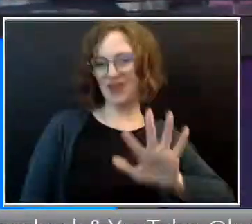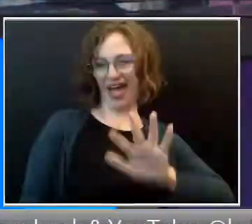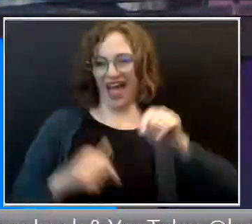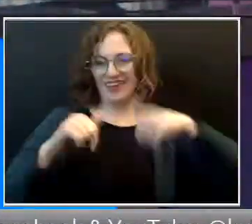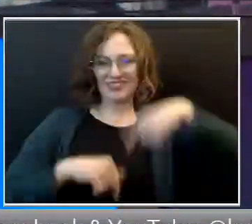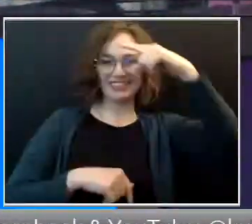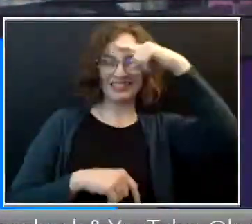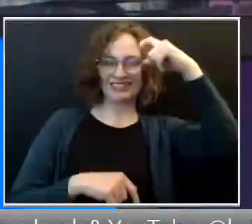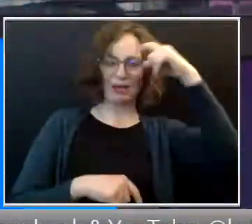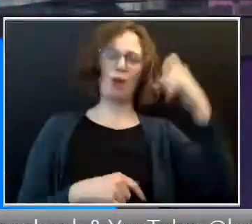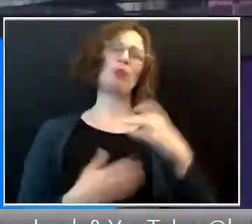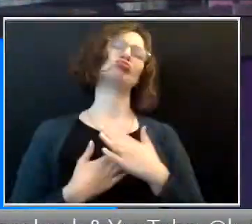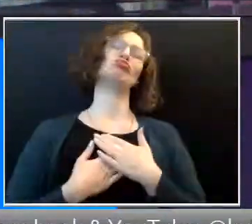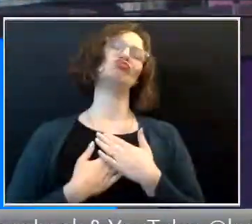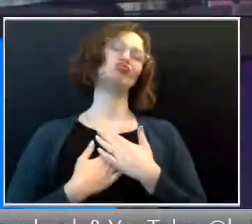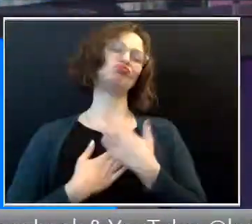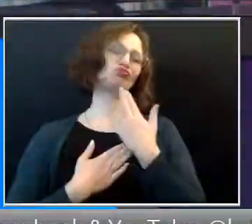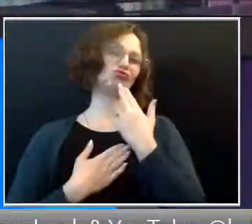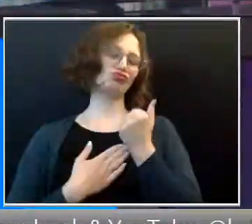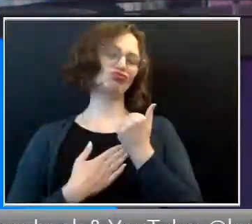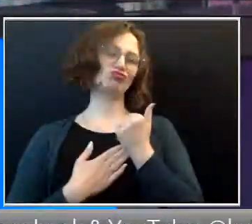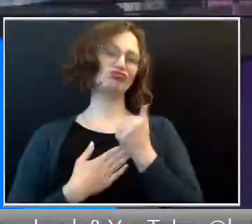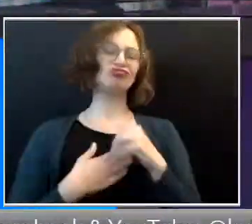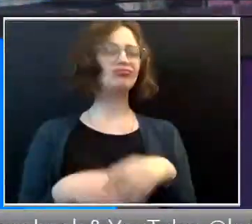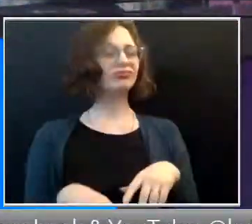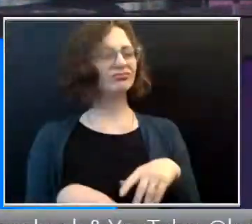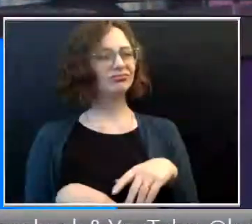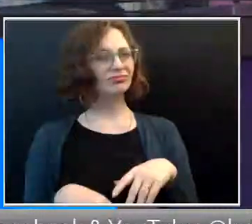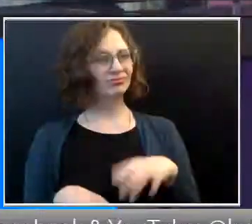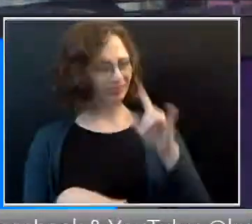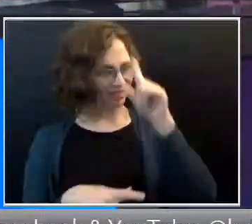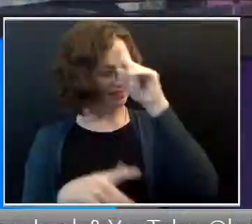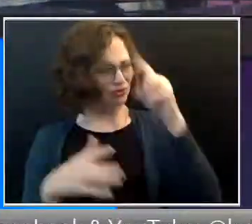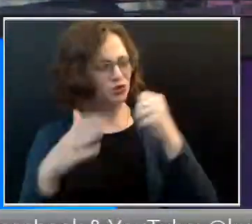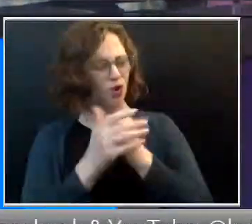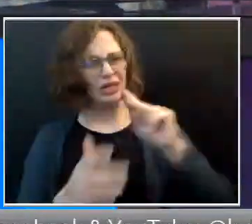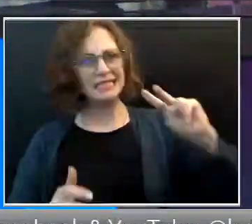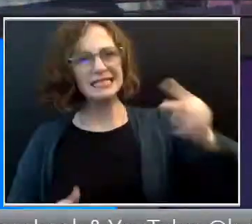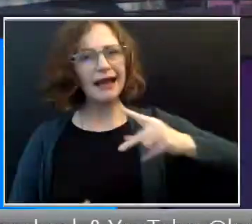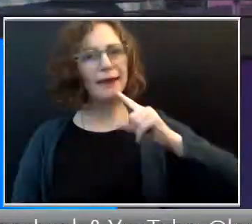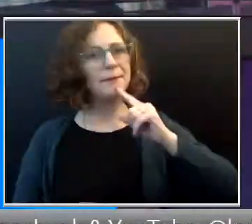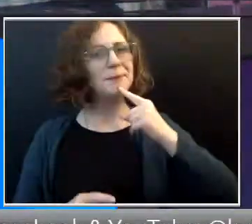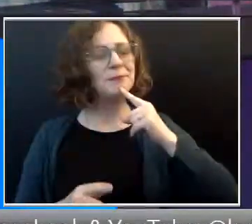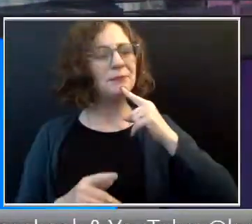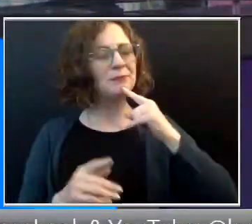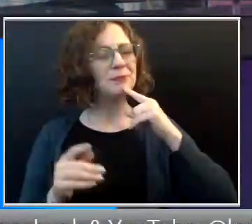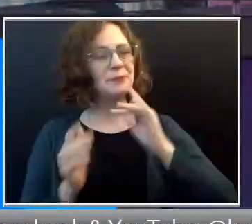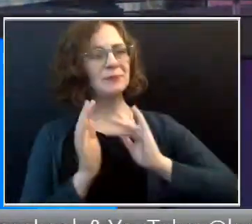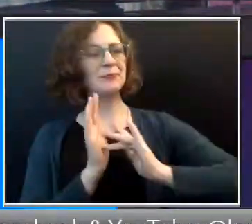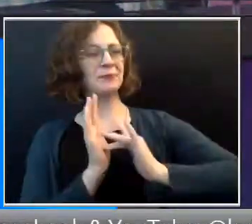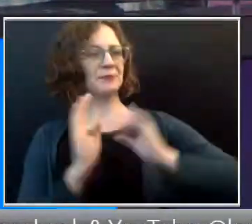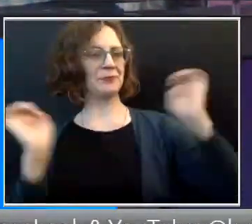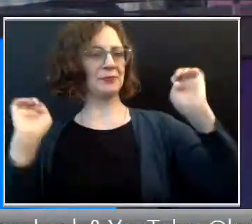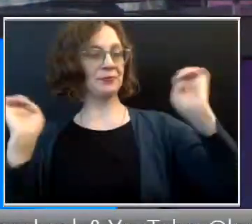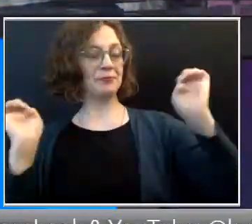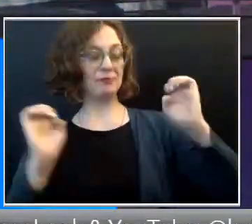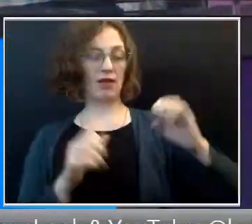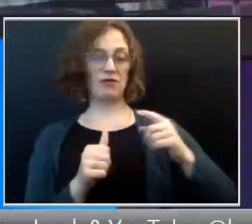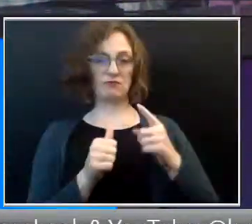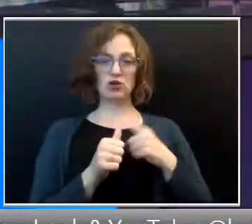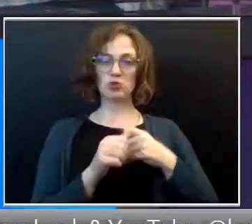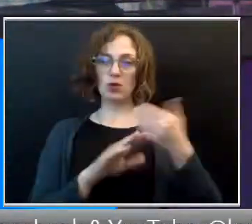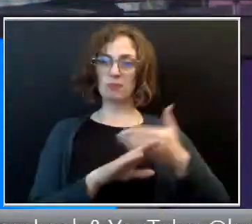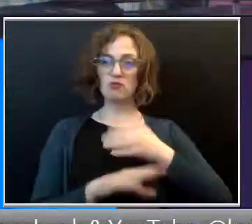sweet. This was your second major medical event. The first one was before you turned 40. That was your first heart attack. How old were you when you had your heart